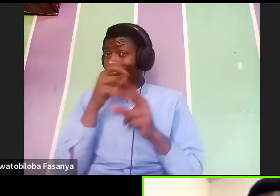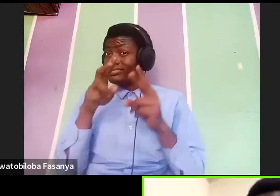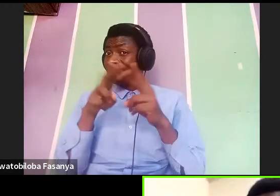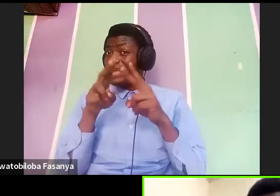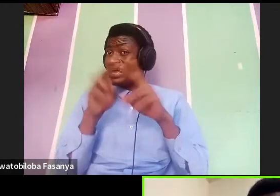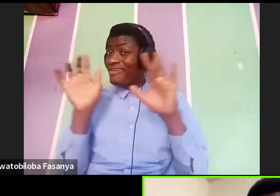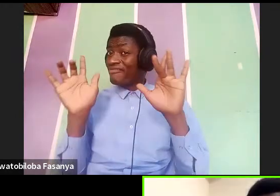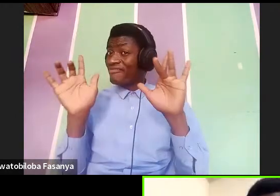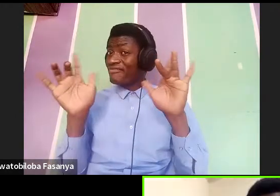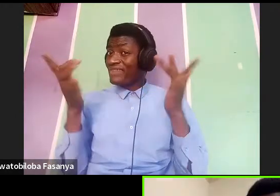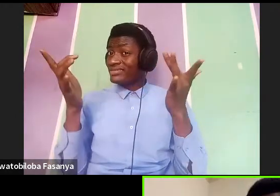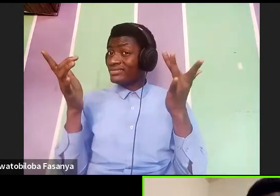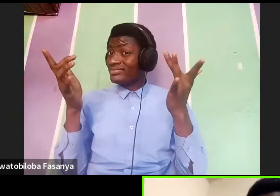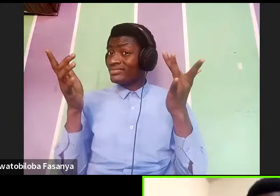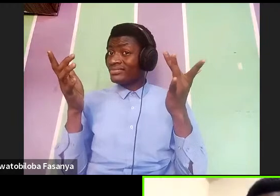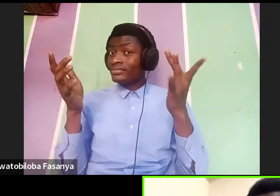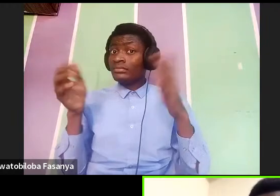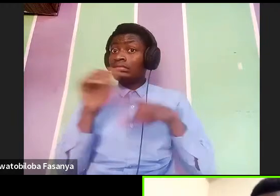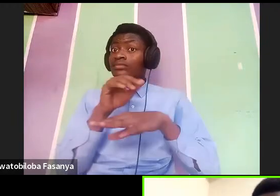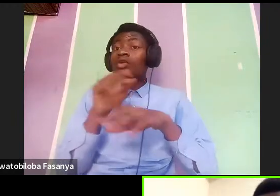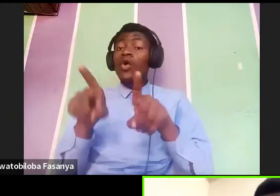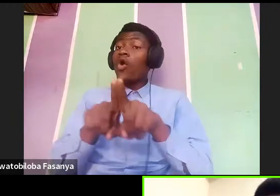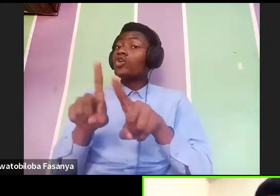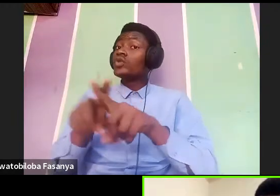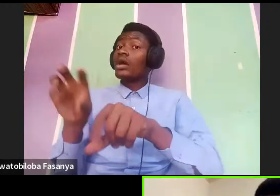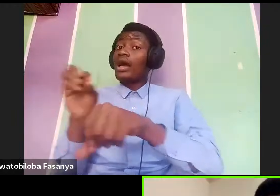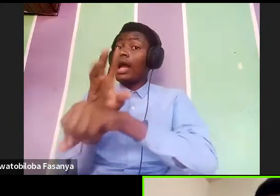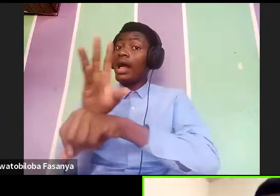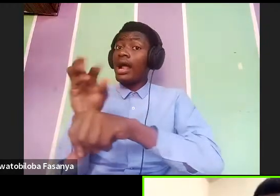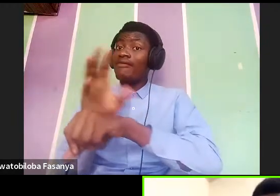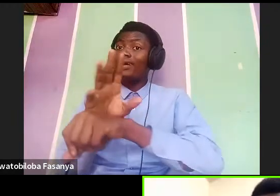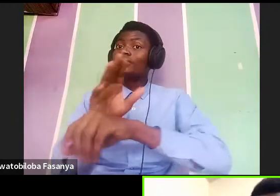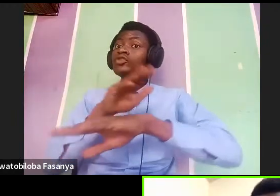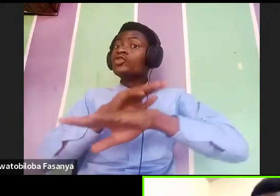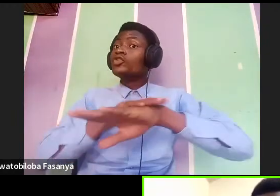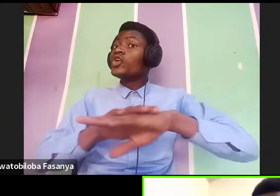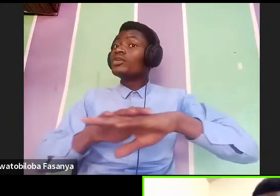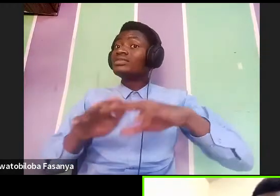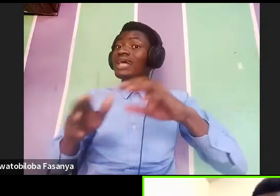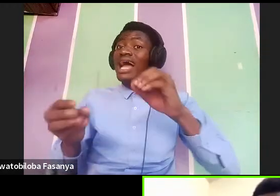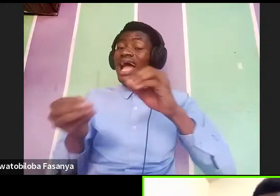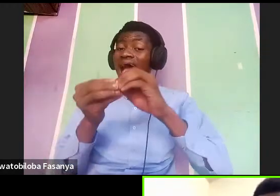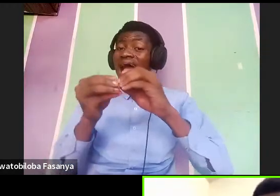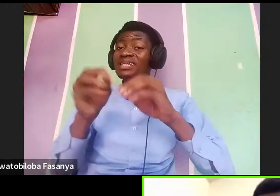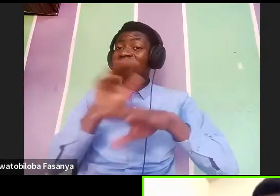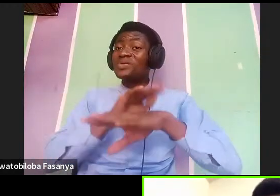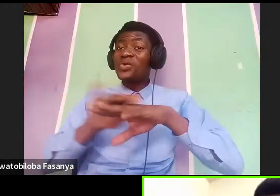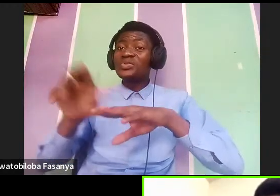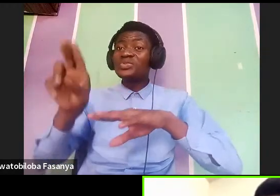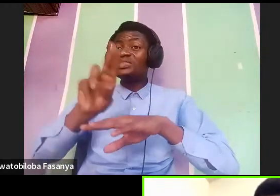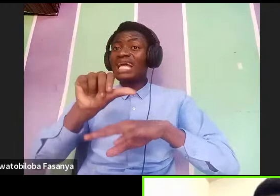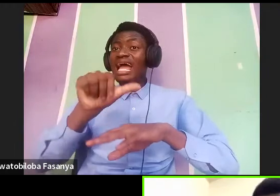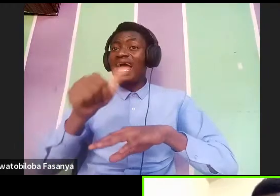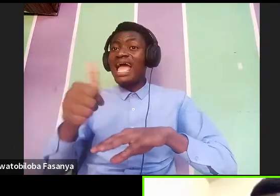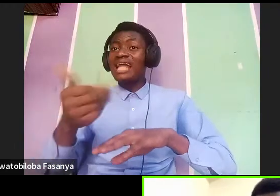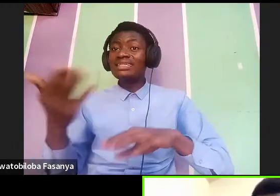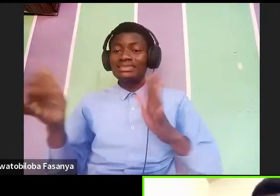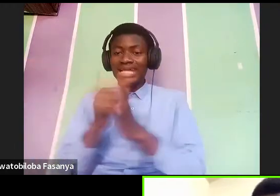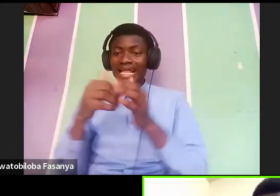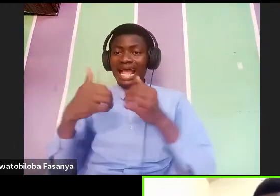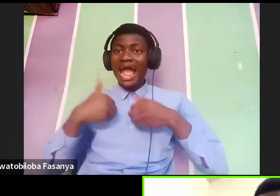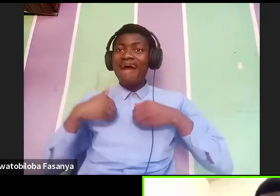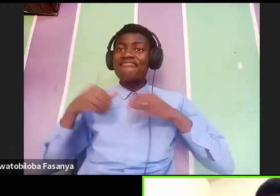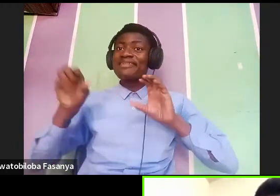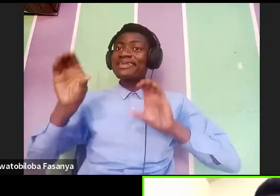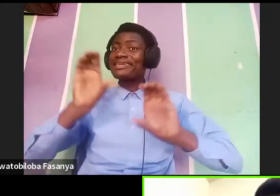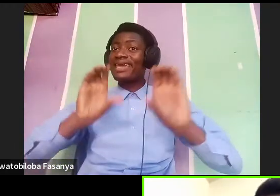that contains any chemical, that will to go close to the eyes, because some of those things